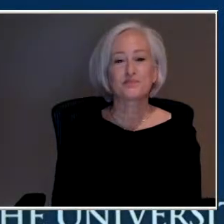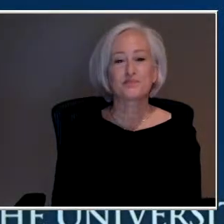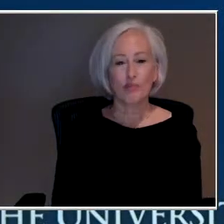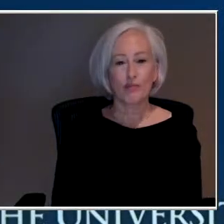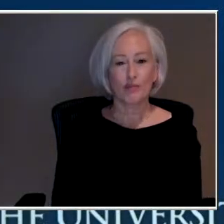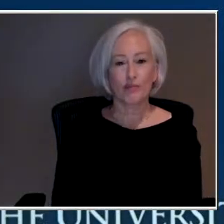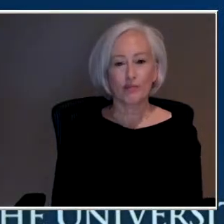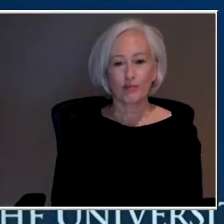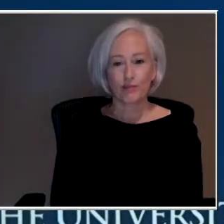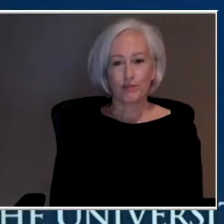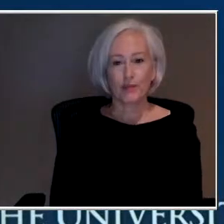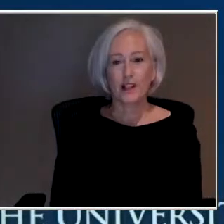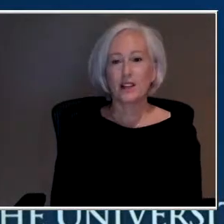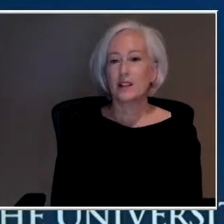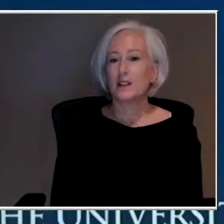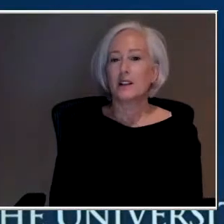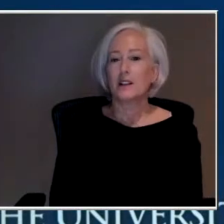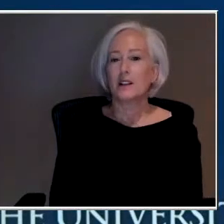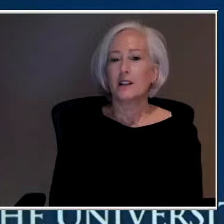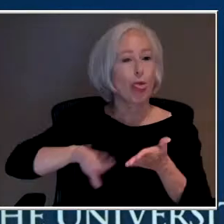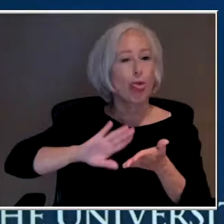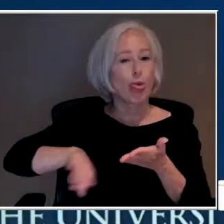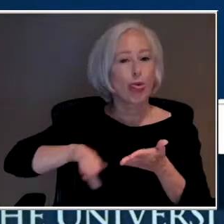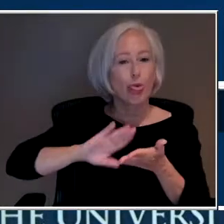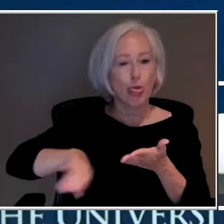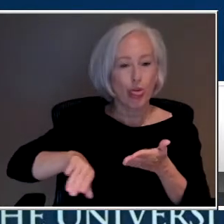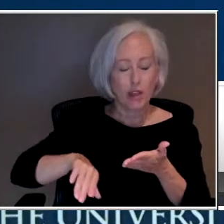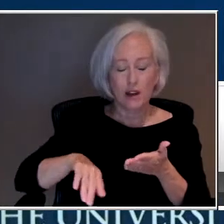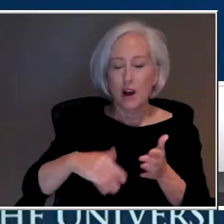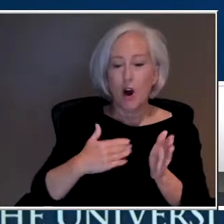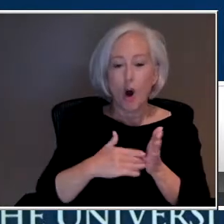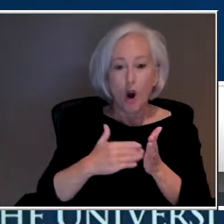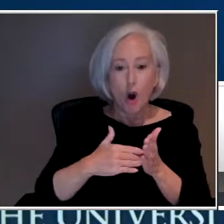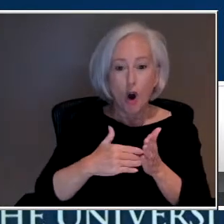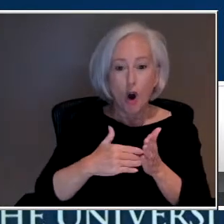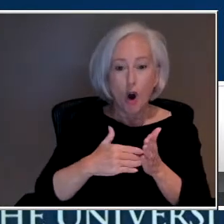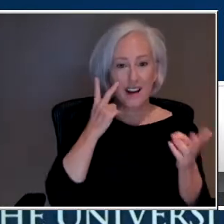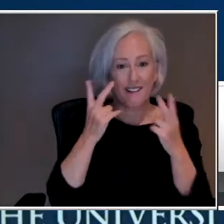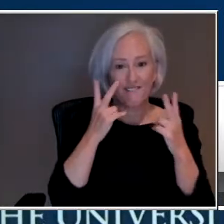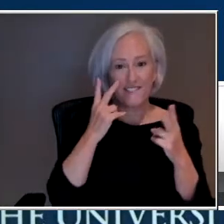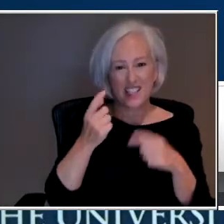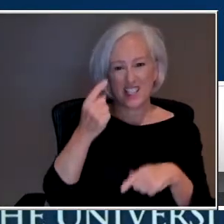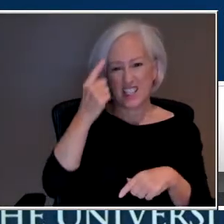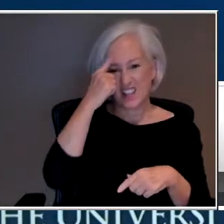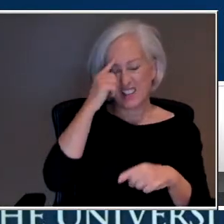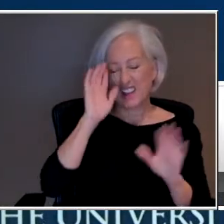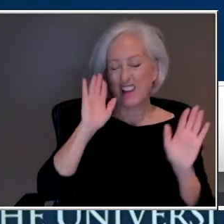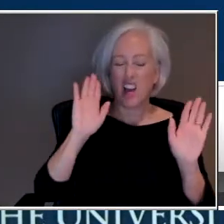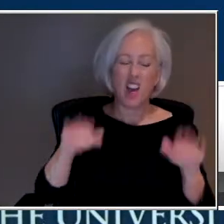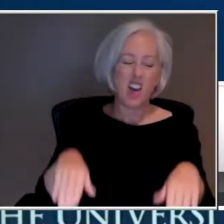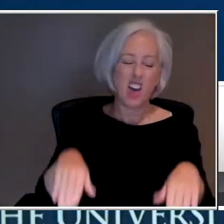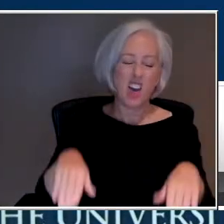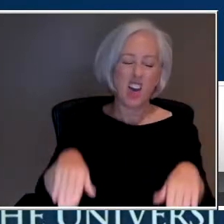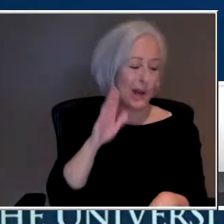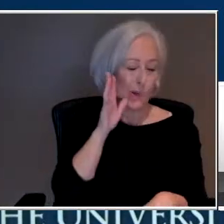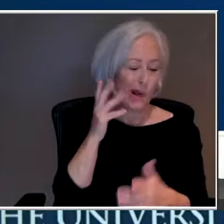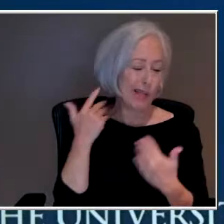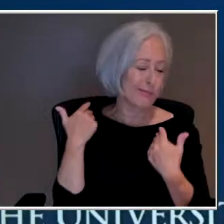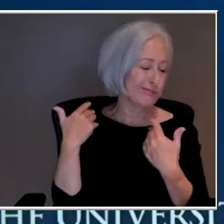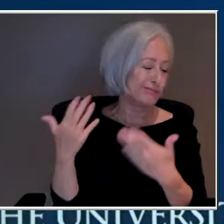don't brush things off. You know, a lot of times we look at kids and vision issues are things that go on. You're like, oh, we'll just let it go. I'm sure they'll be